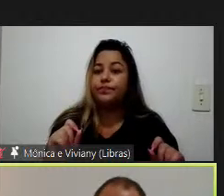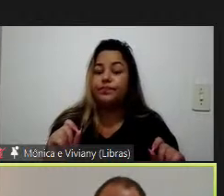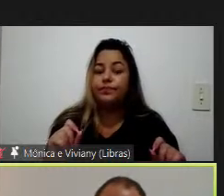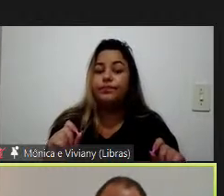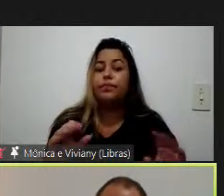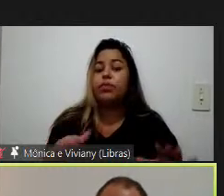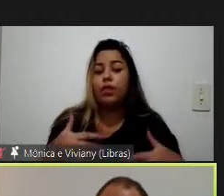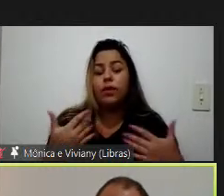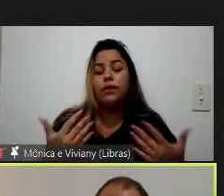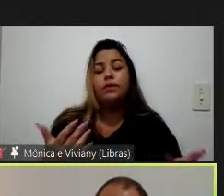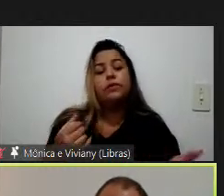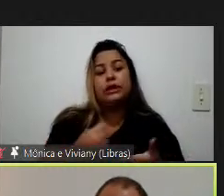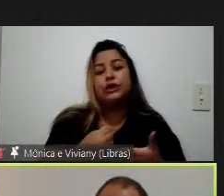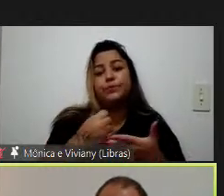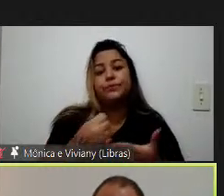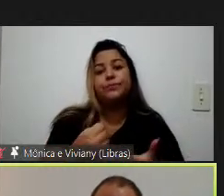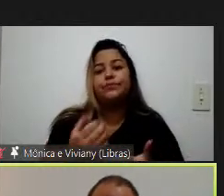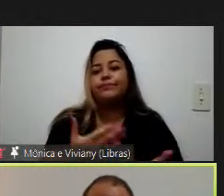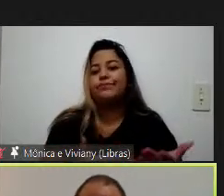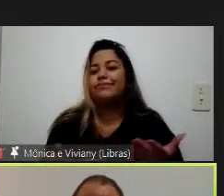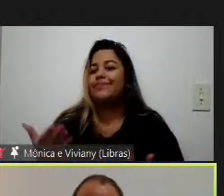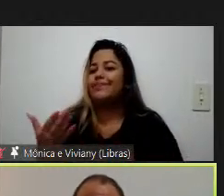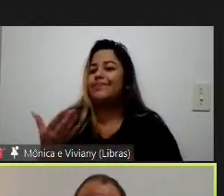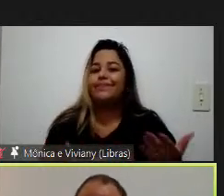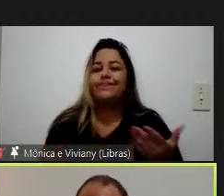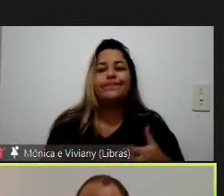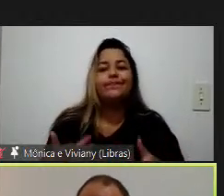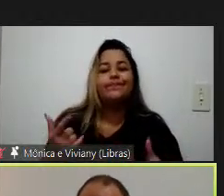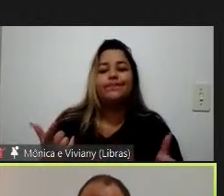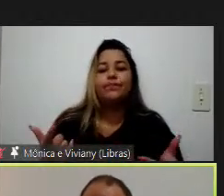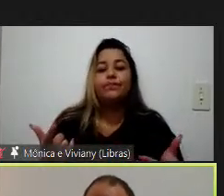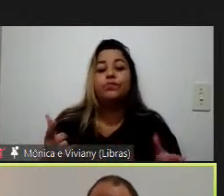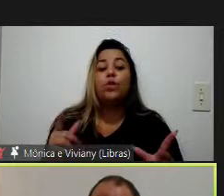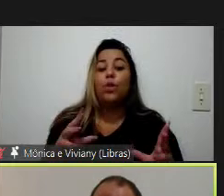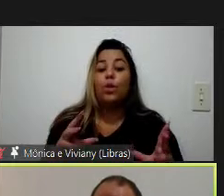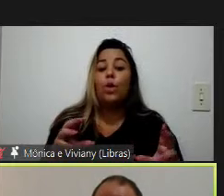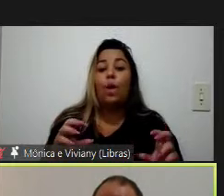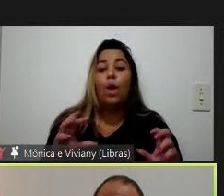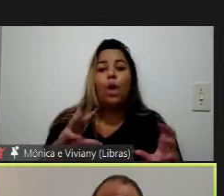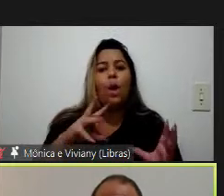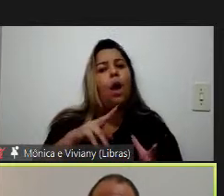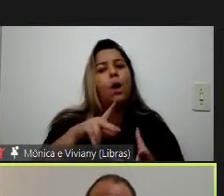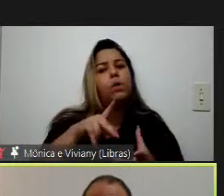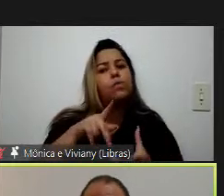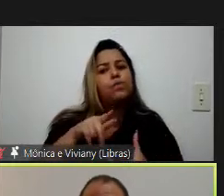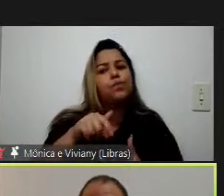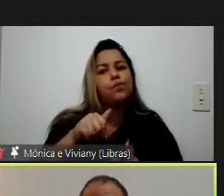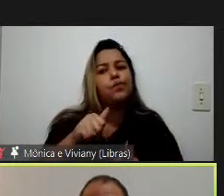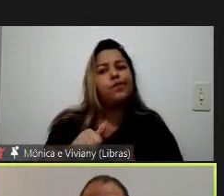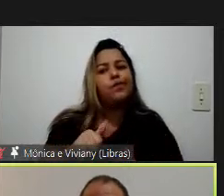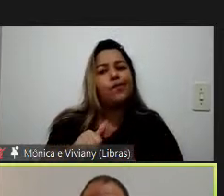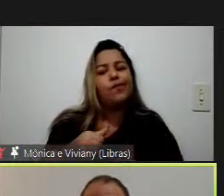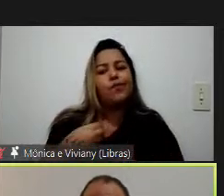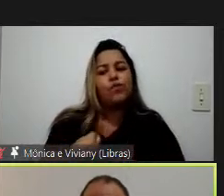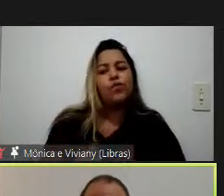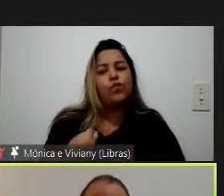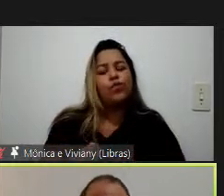Besides, the global food system is also very important for human livelihoods, for the social economic aspects of human